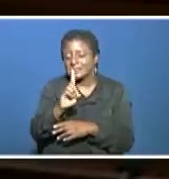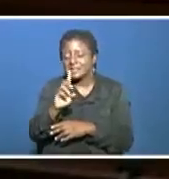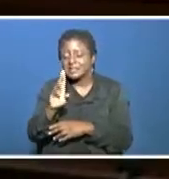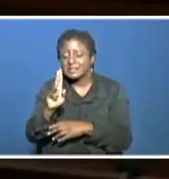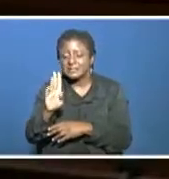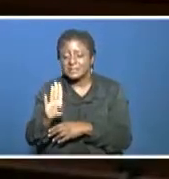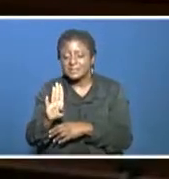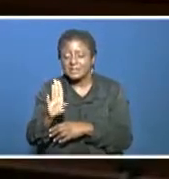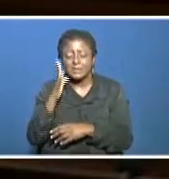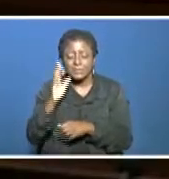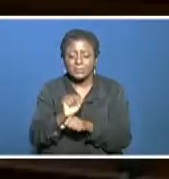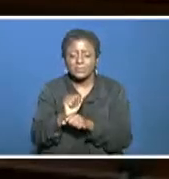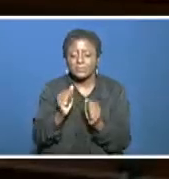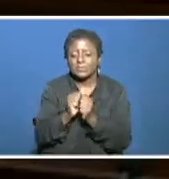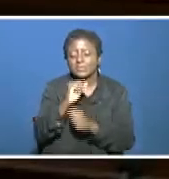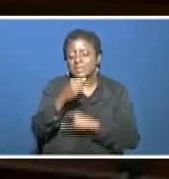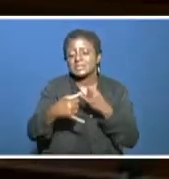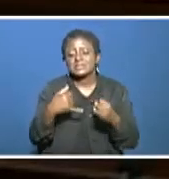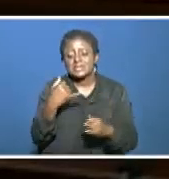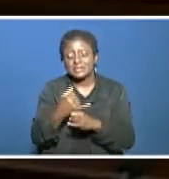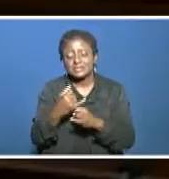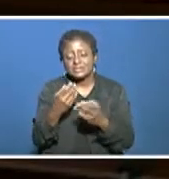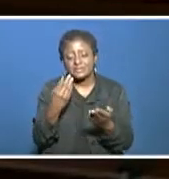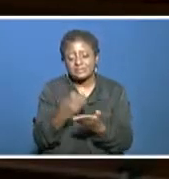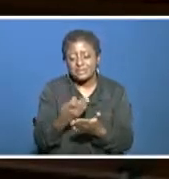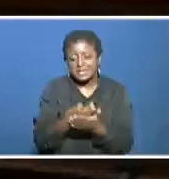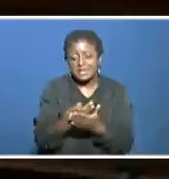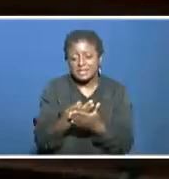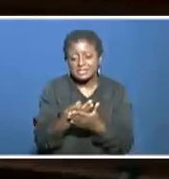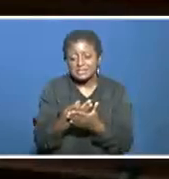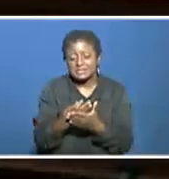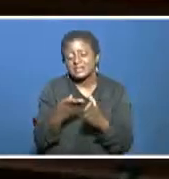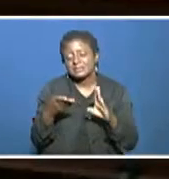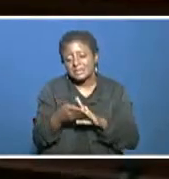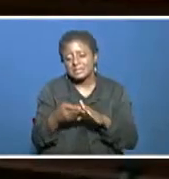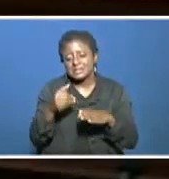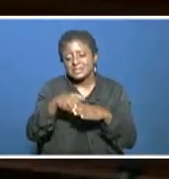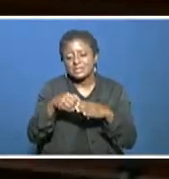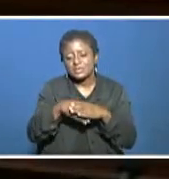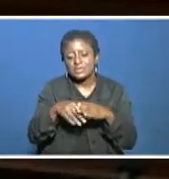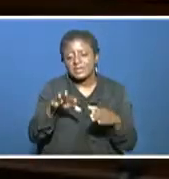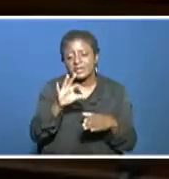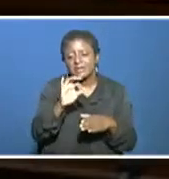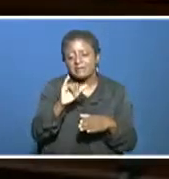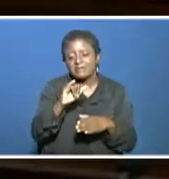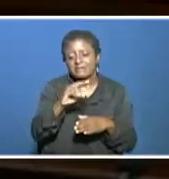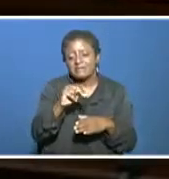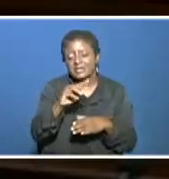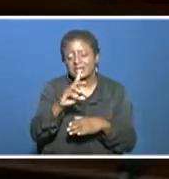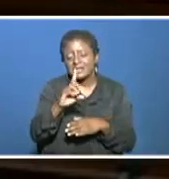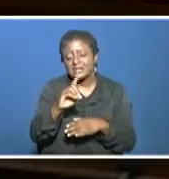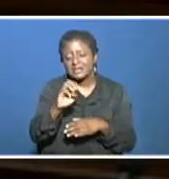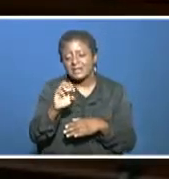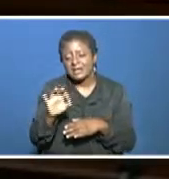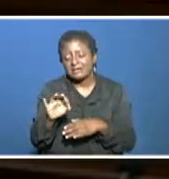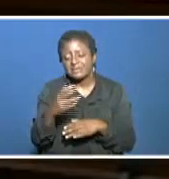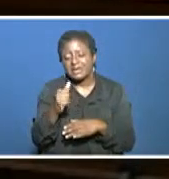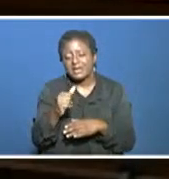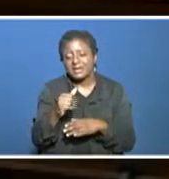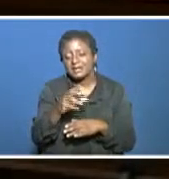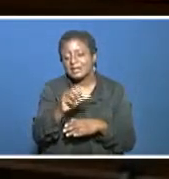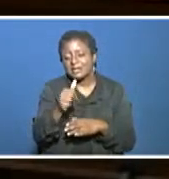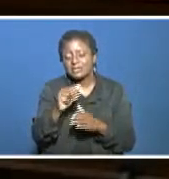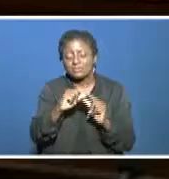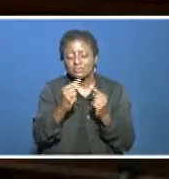partner with international financing institutions, including FinDev and the Portland Equity Group, for